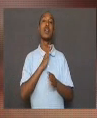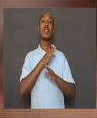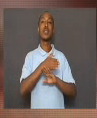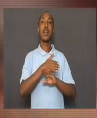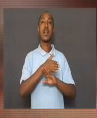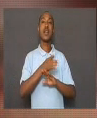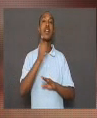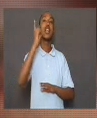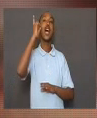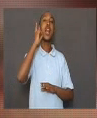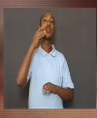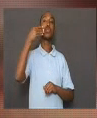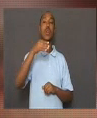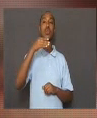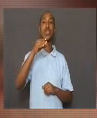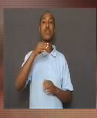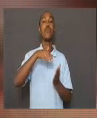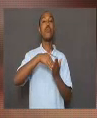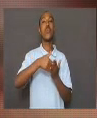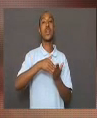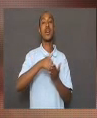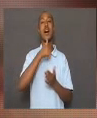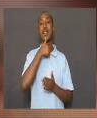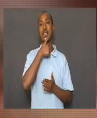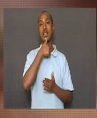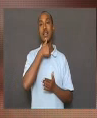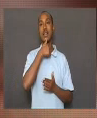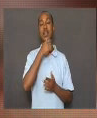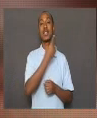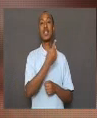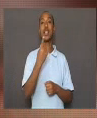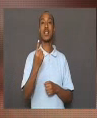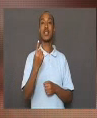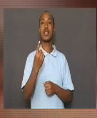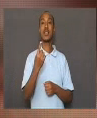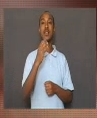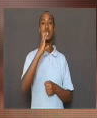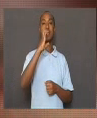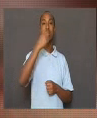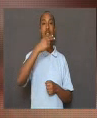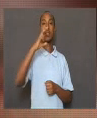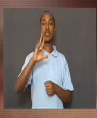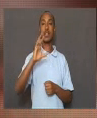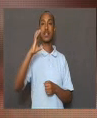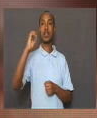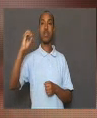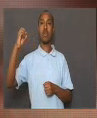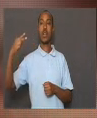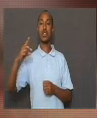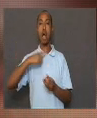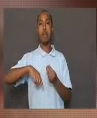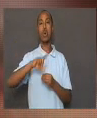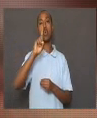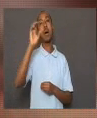with a dilute solution of a weak acid, such as acetic acid, about